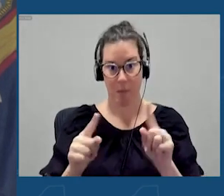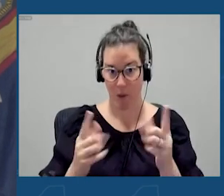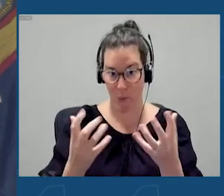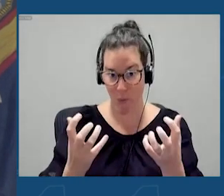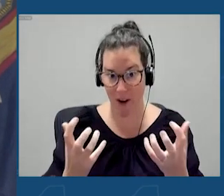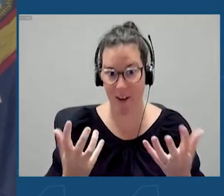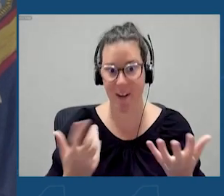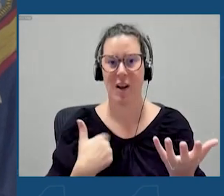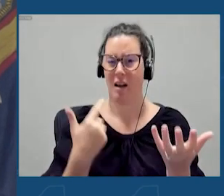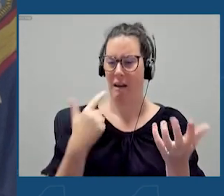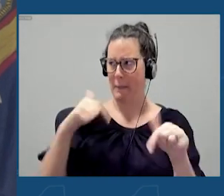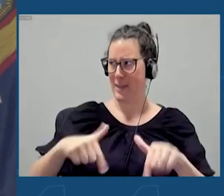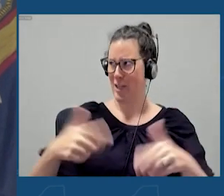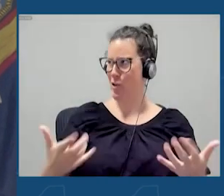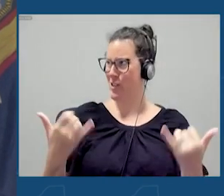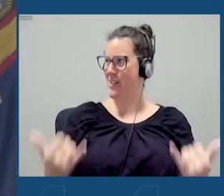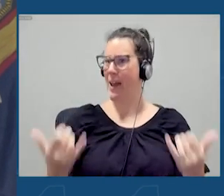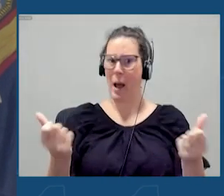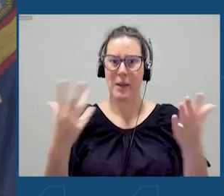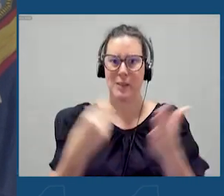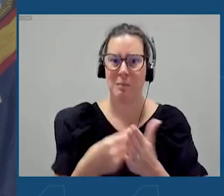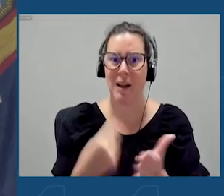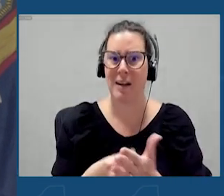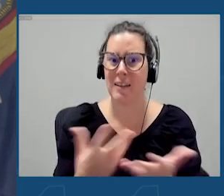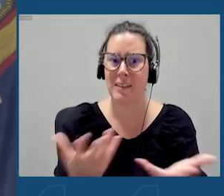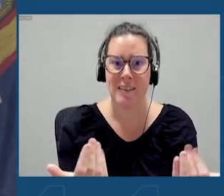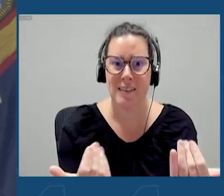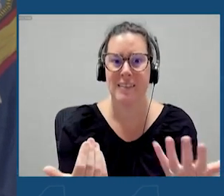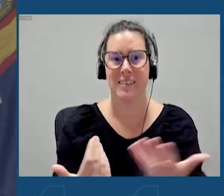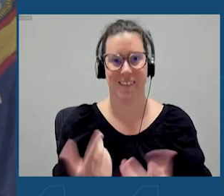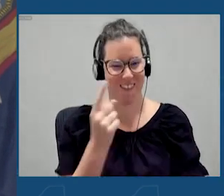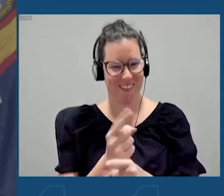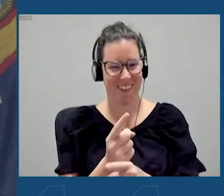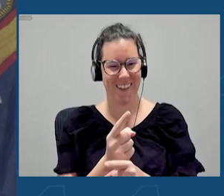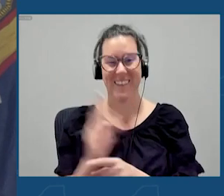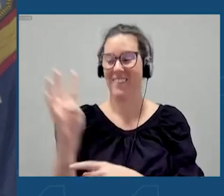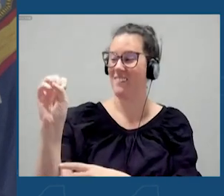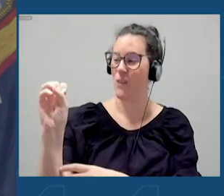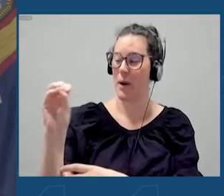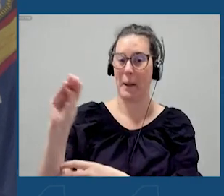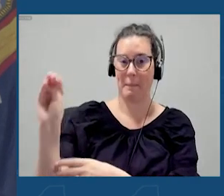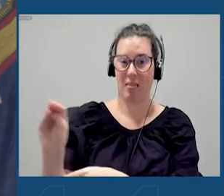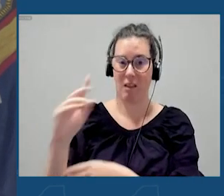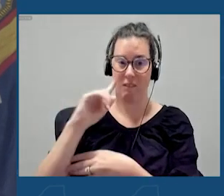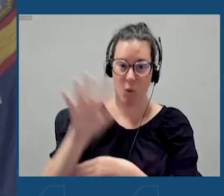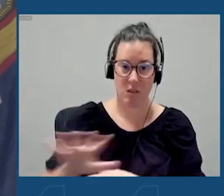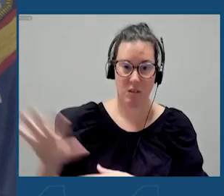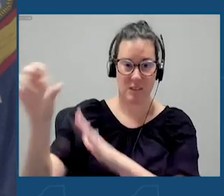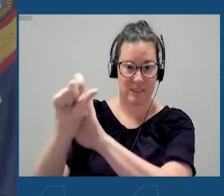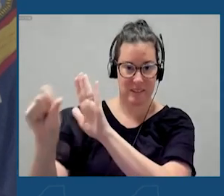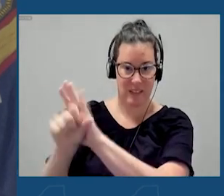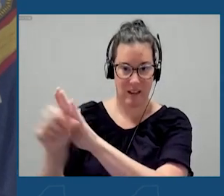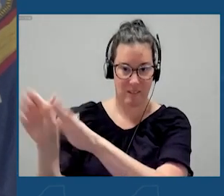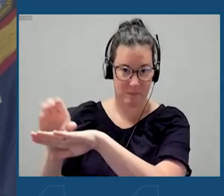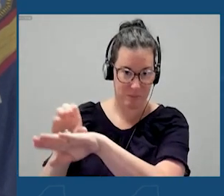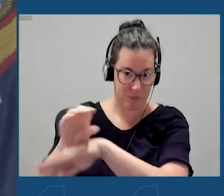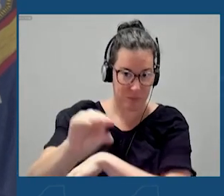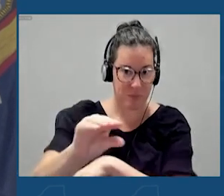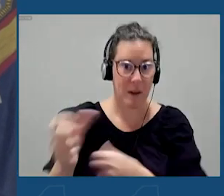why am I here today, right? I can say, what is she talking about? Of that $40 million for the entire state, we're